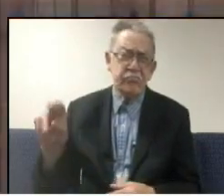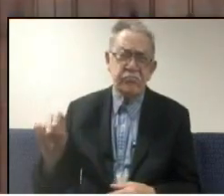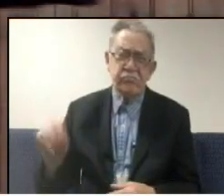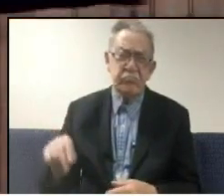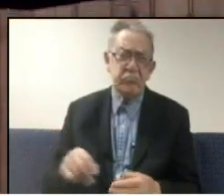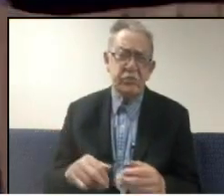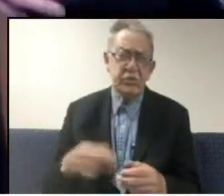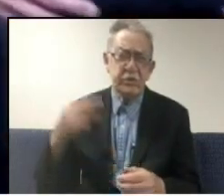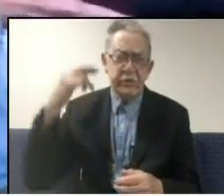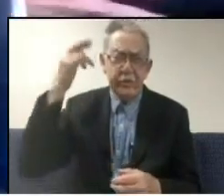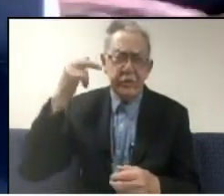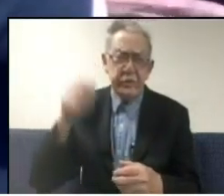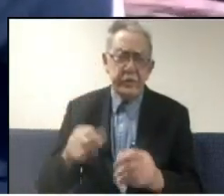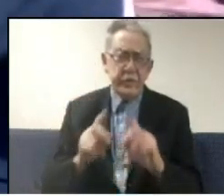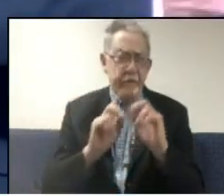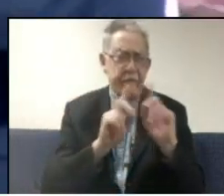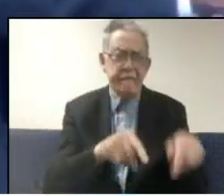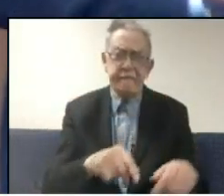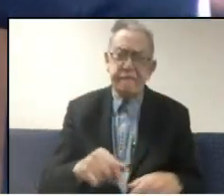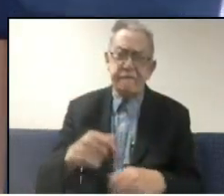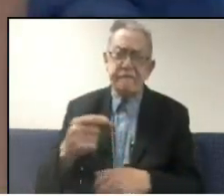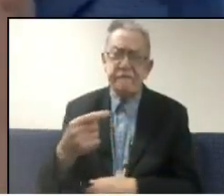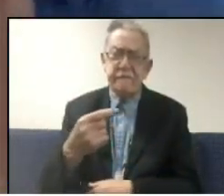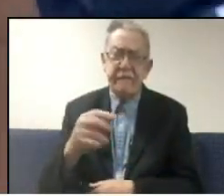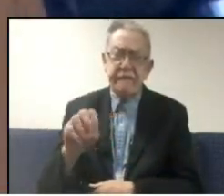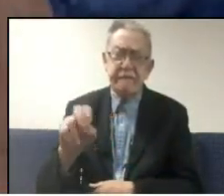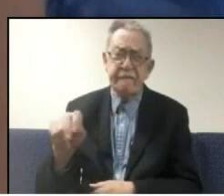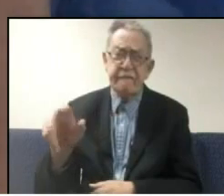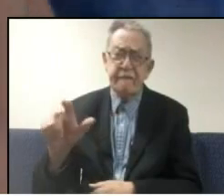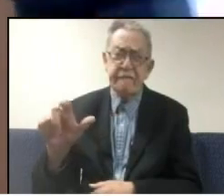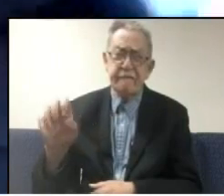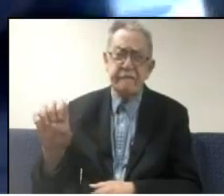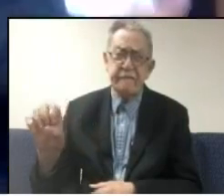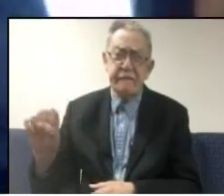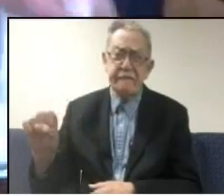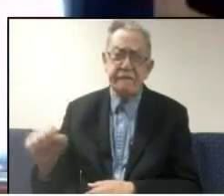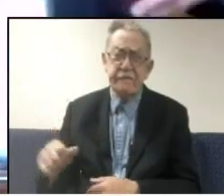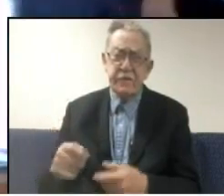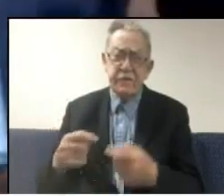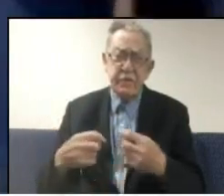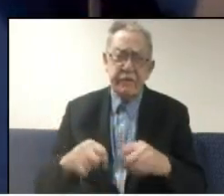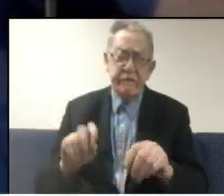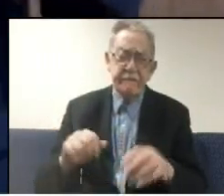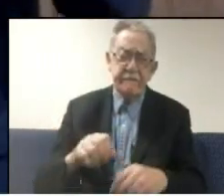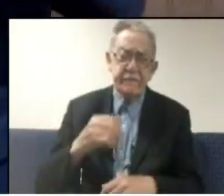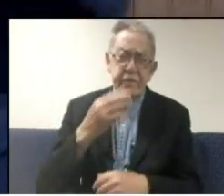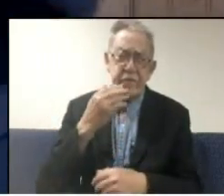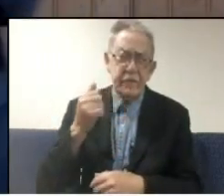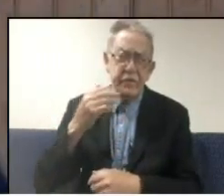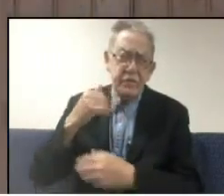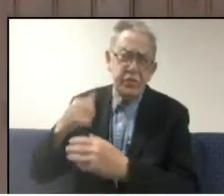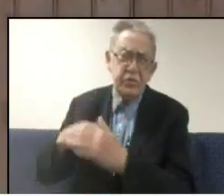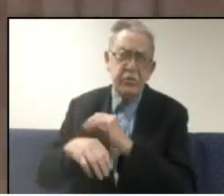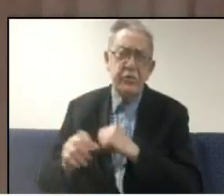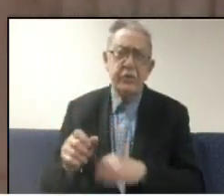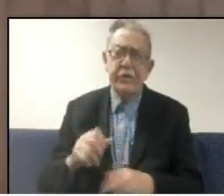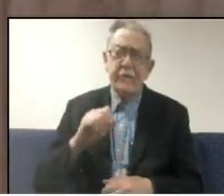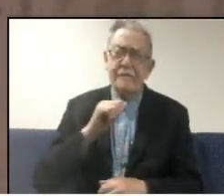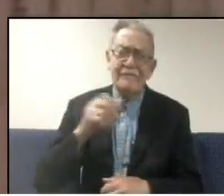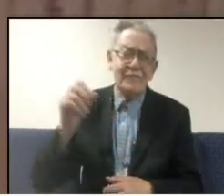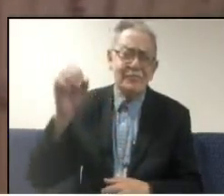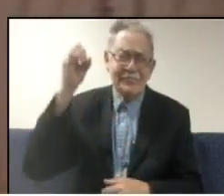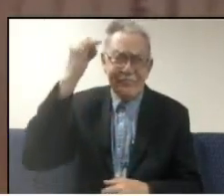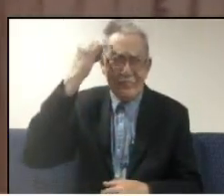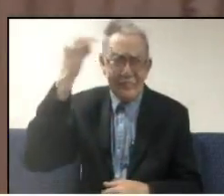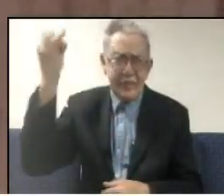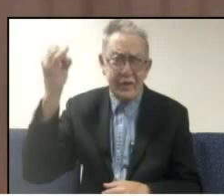You understand that? At first, they were only trying to get the other Jews to believe in Jesus. They had no idea of